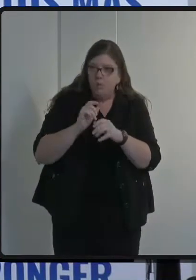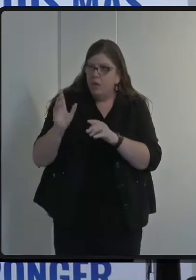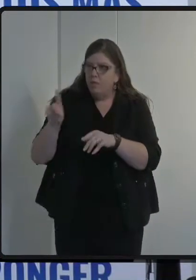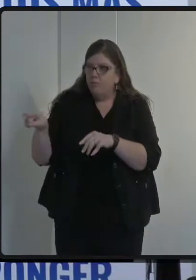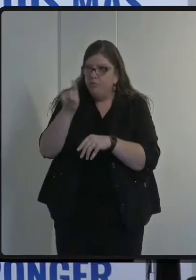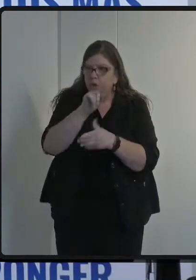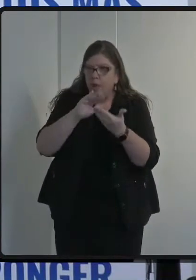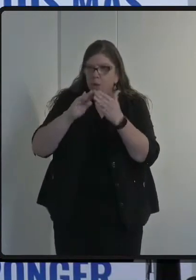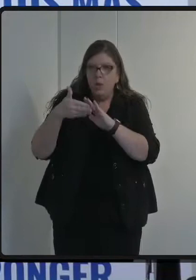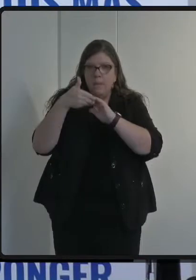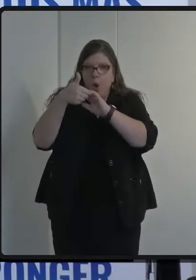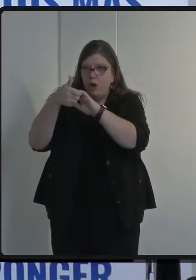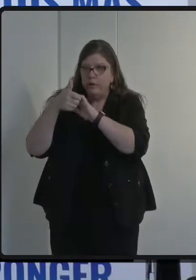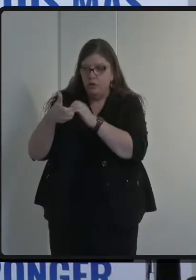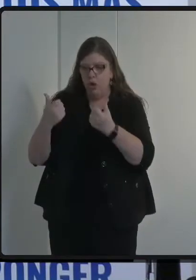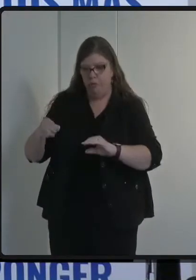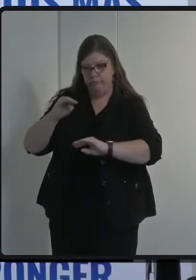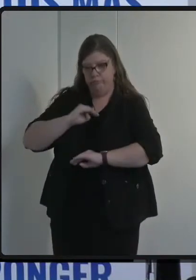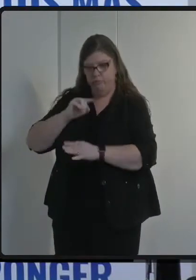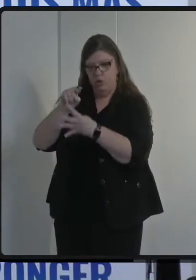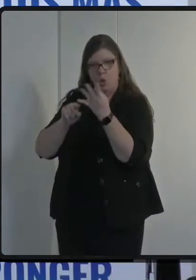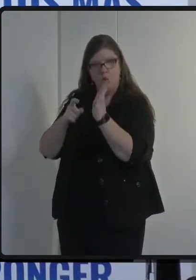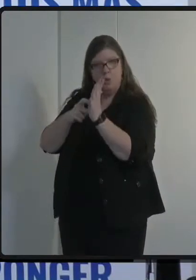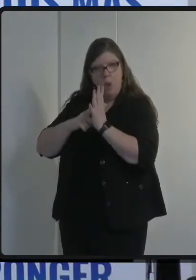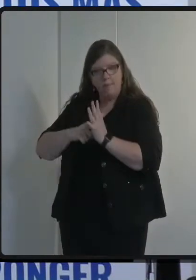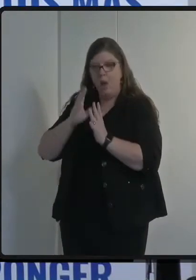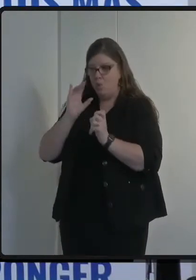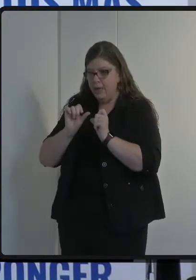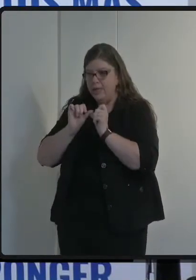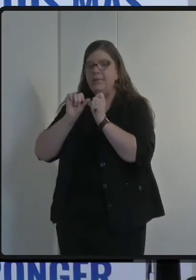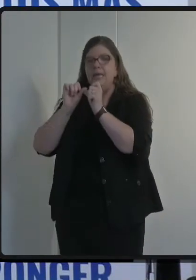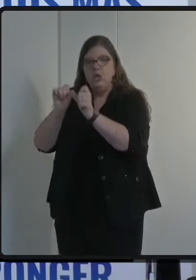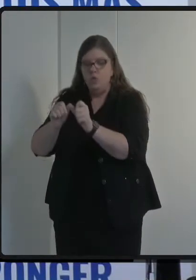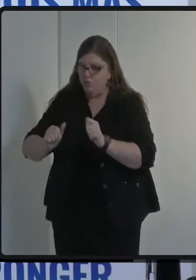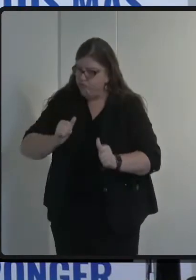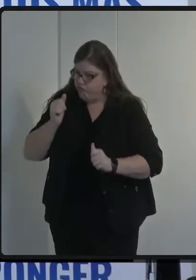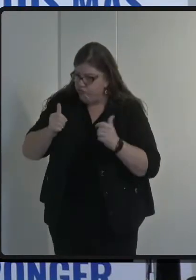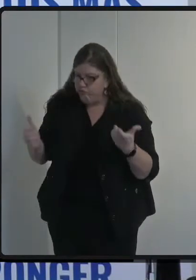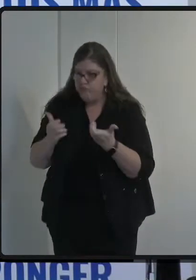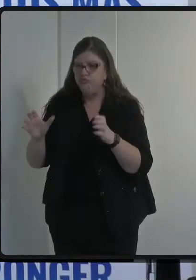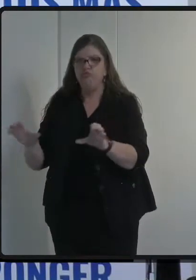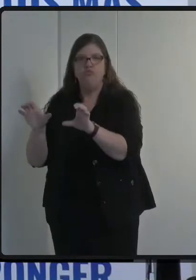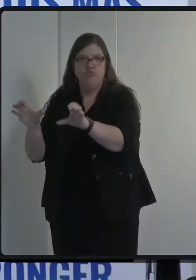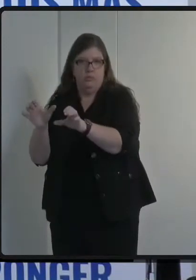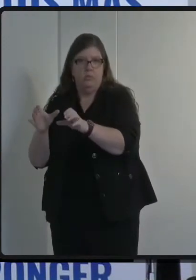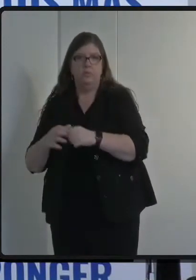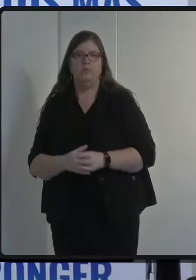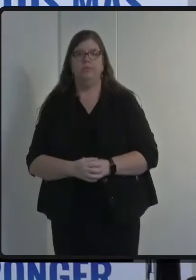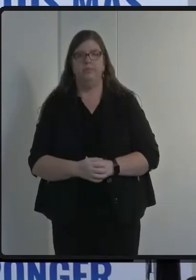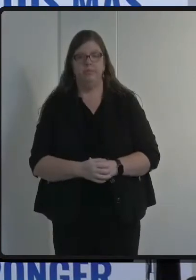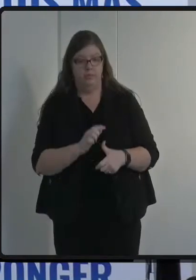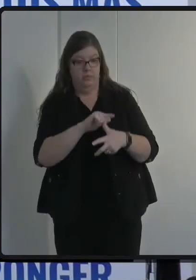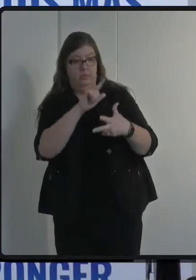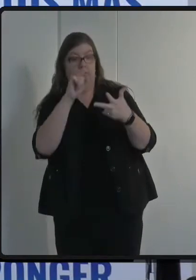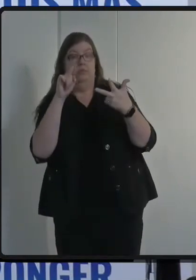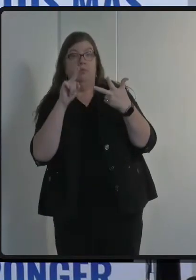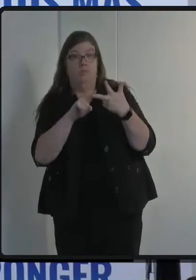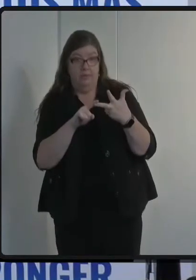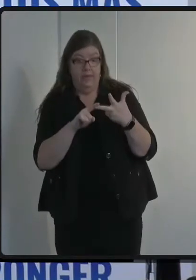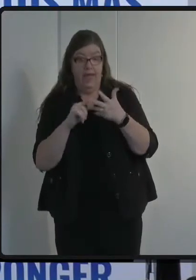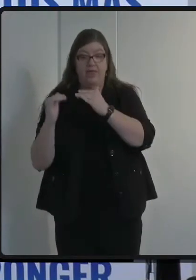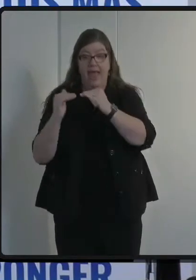to meet all of these requirements and will continue to aggressively do so. 3, the equity